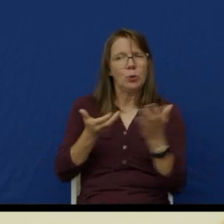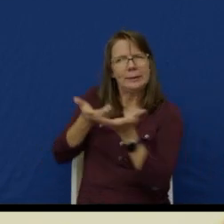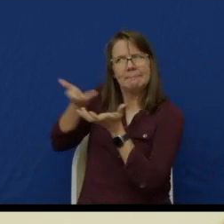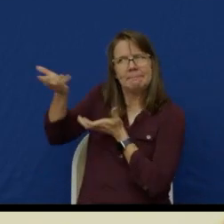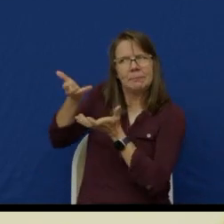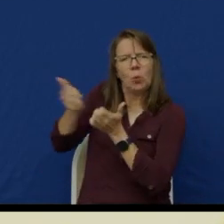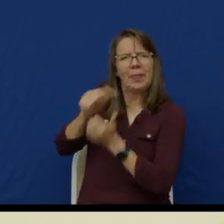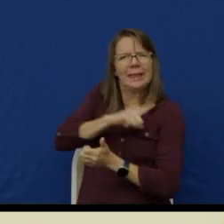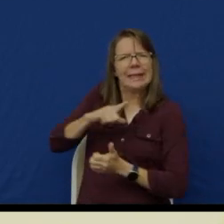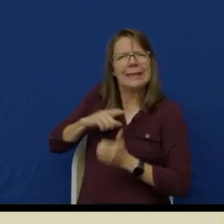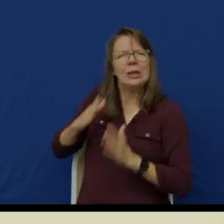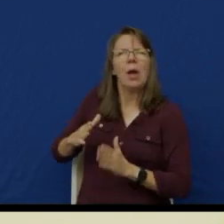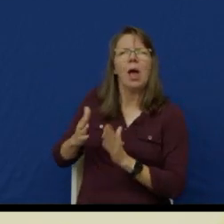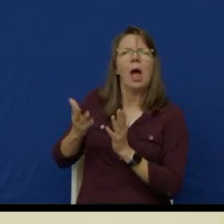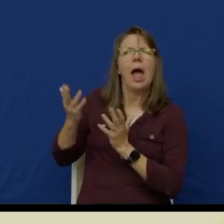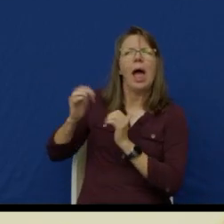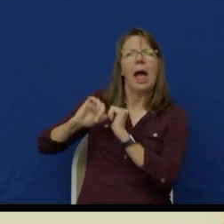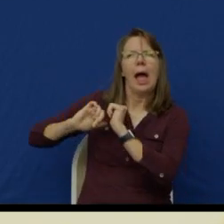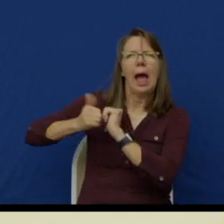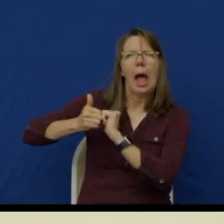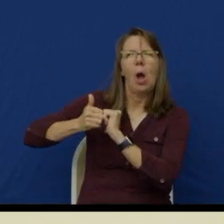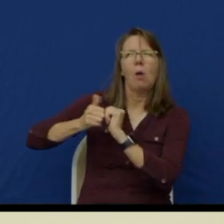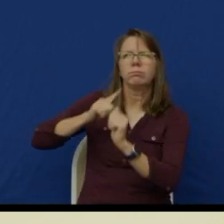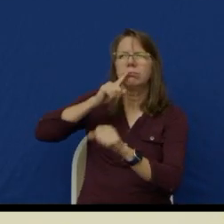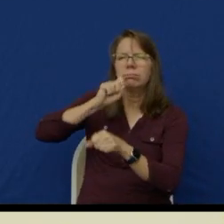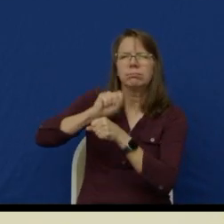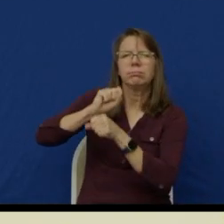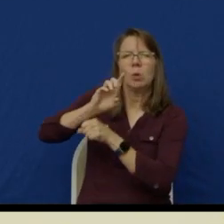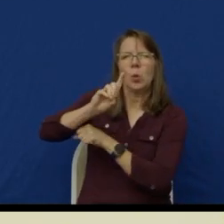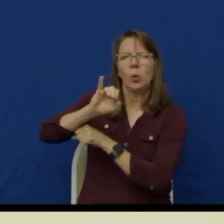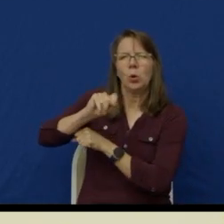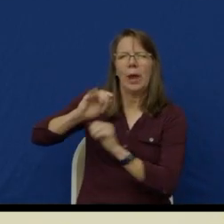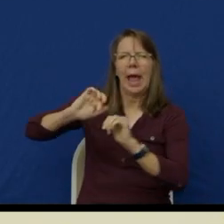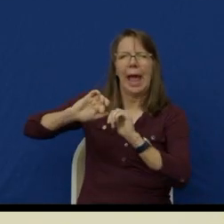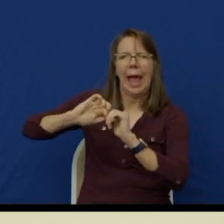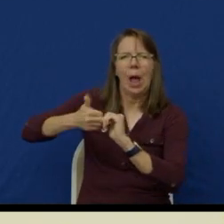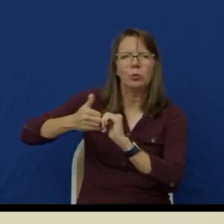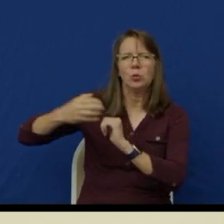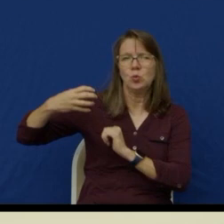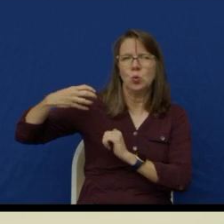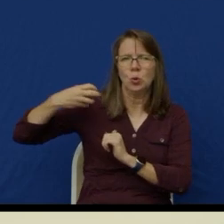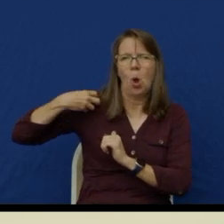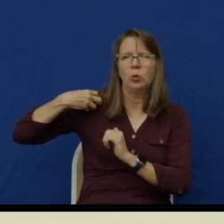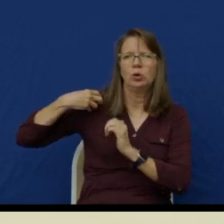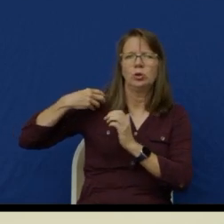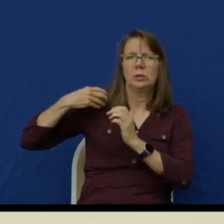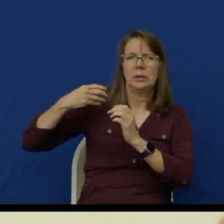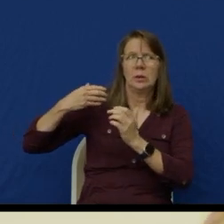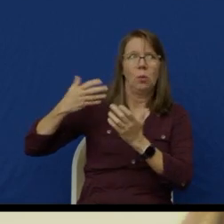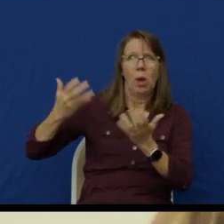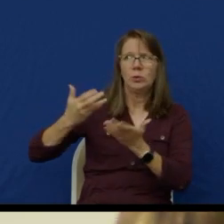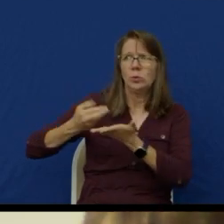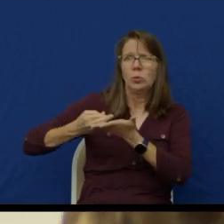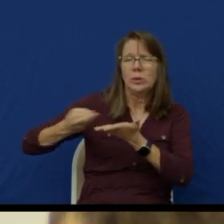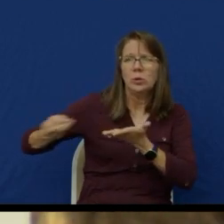be and what we know from the field can be effective in terms of coaching and resources. There's a lot of potential